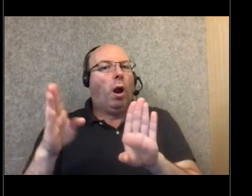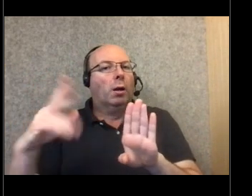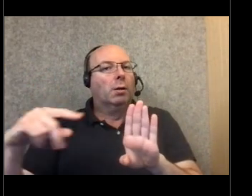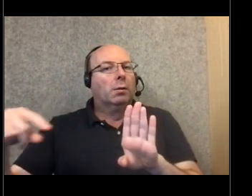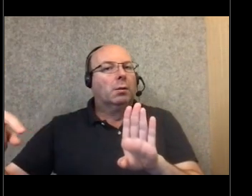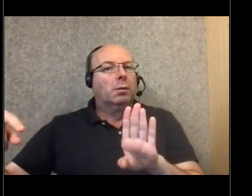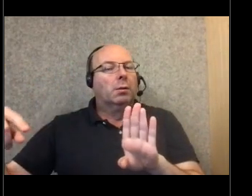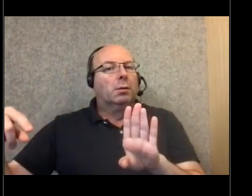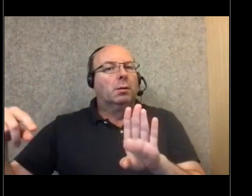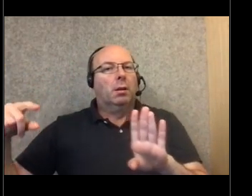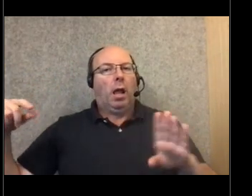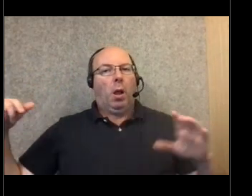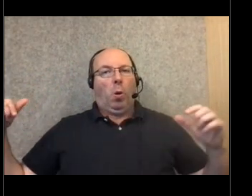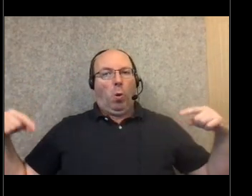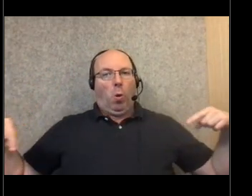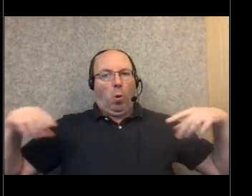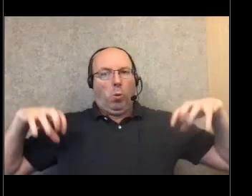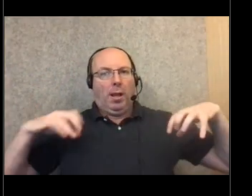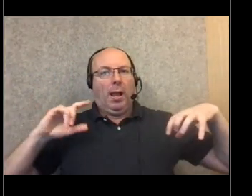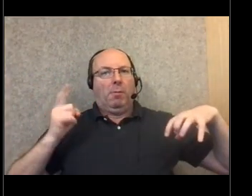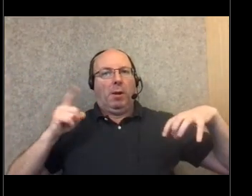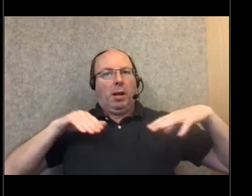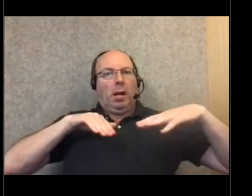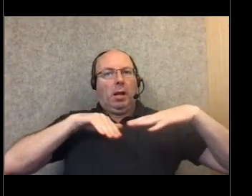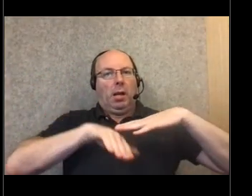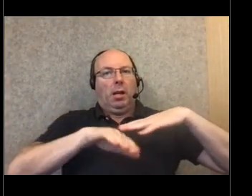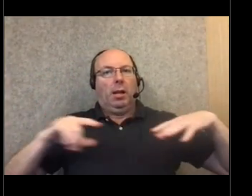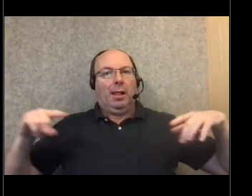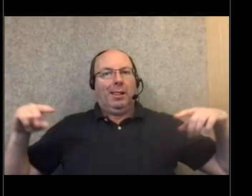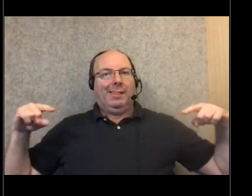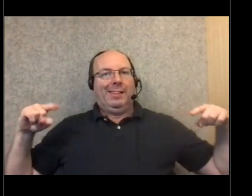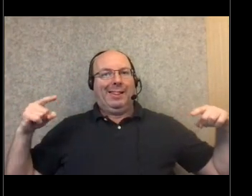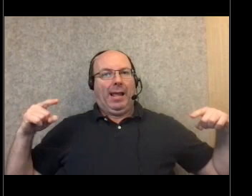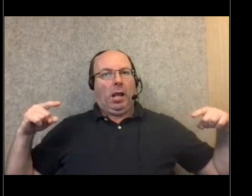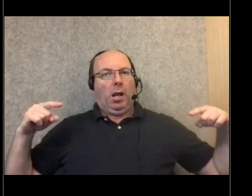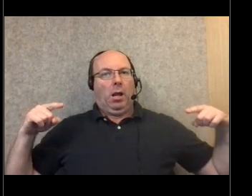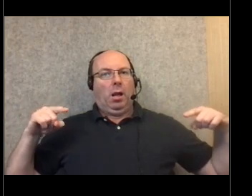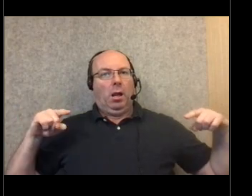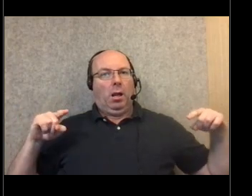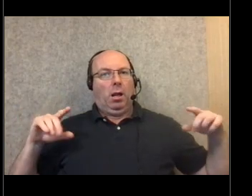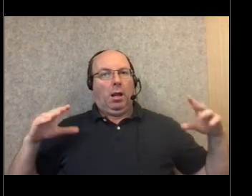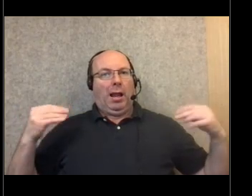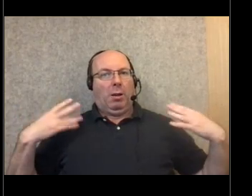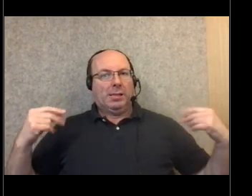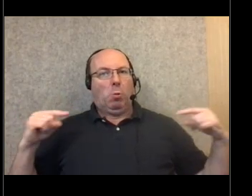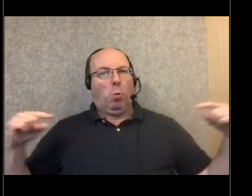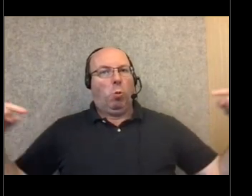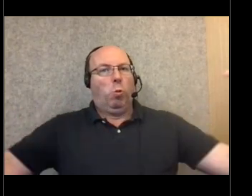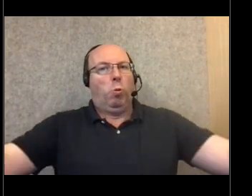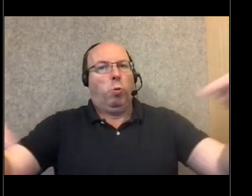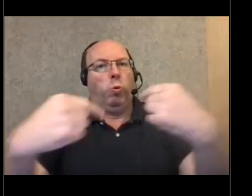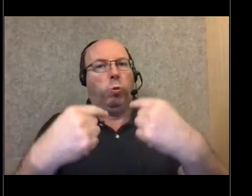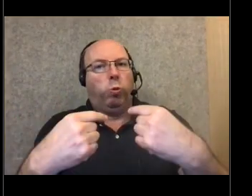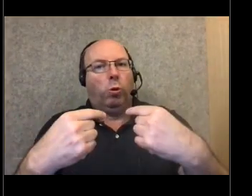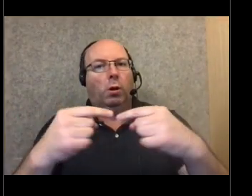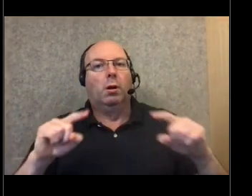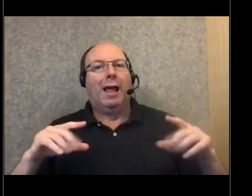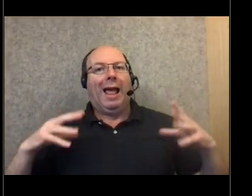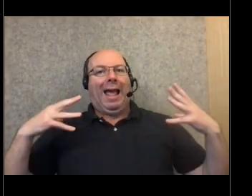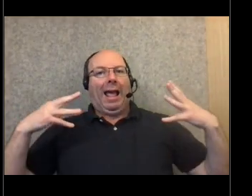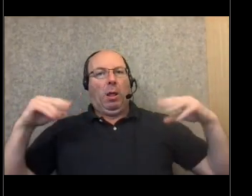primary entrance that leads from the exterior perimeter sidewalk, a designer may need to provide